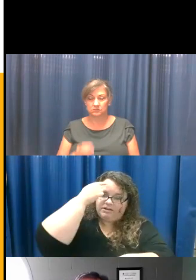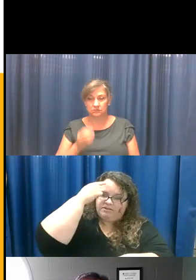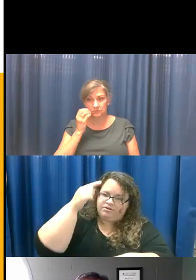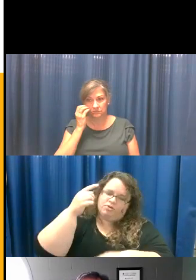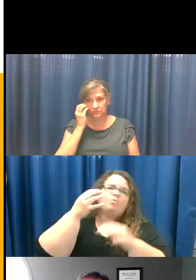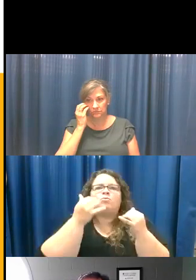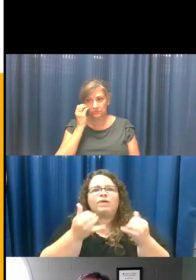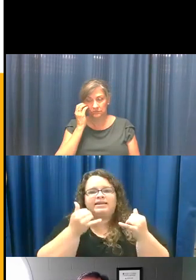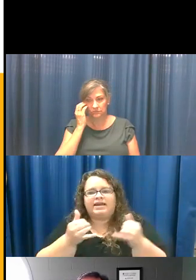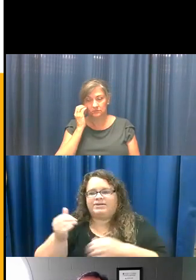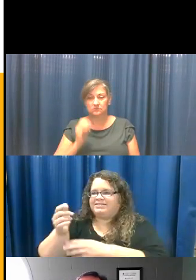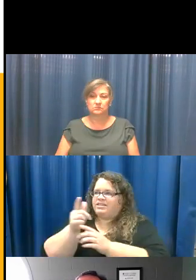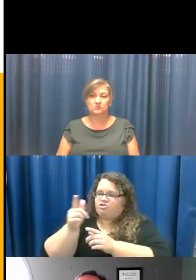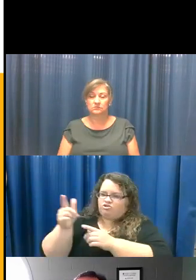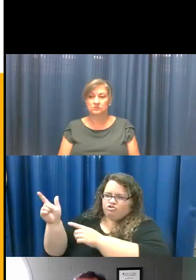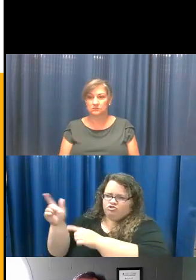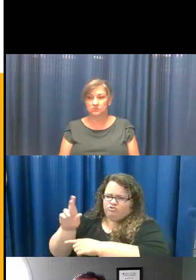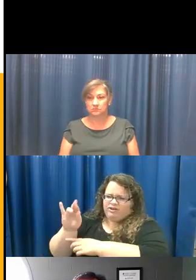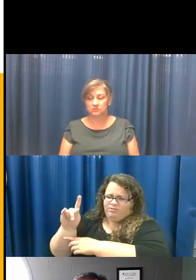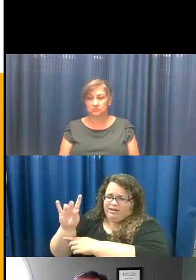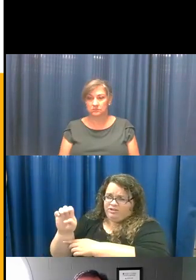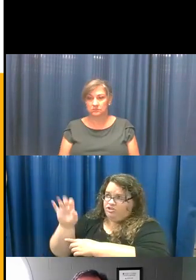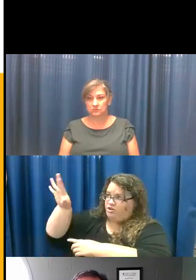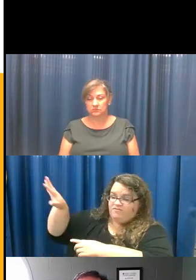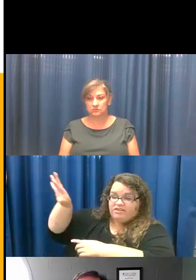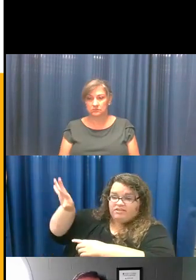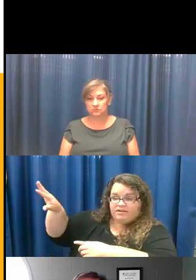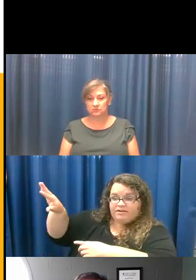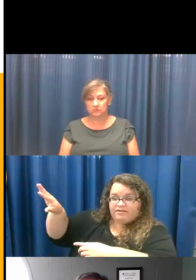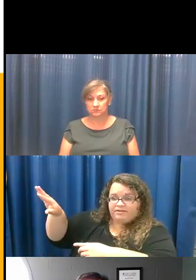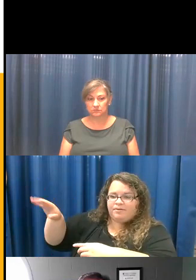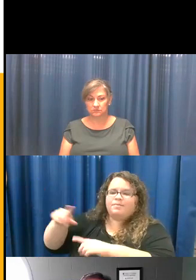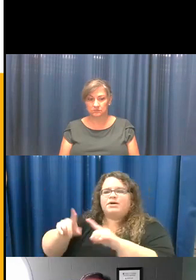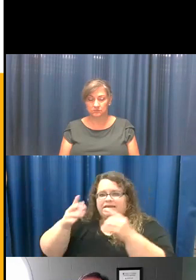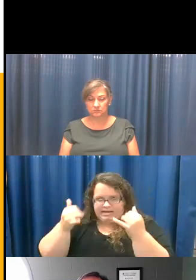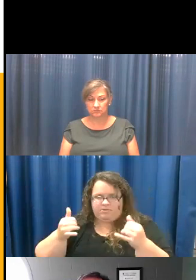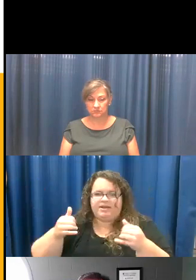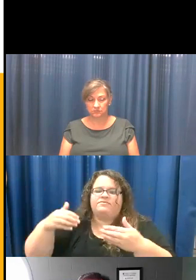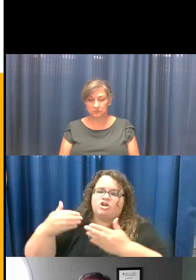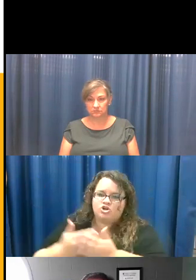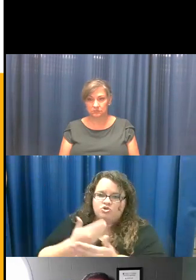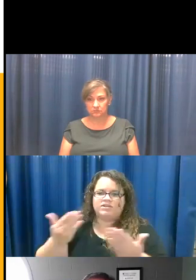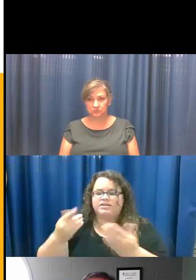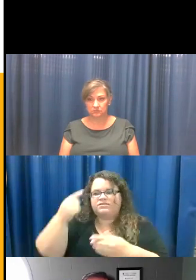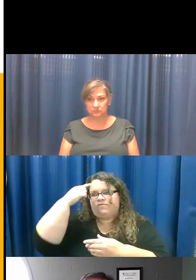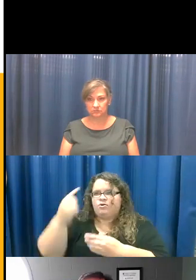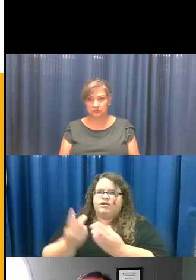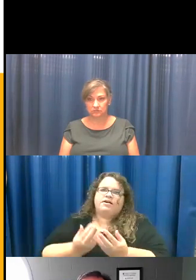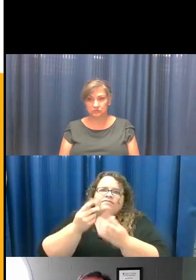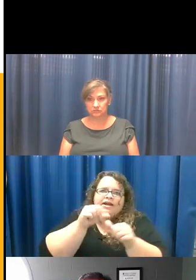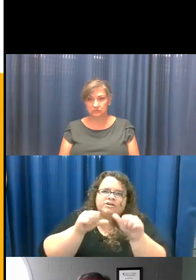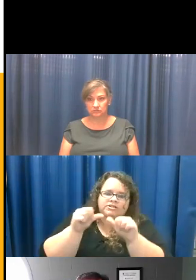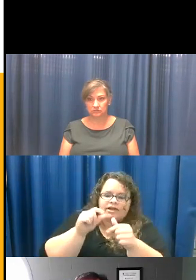complex, but it would include new facilities for fire science, for law